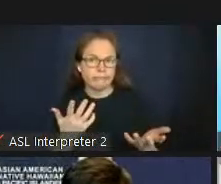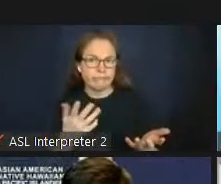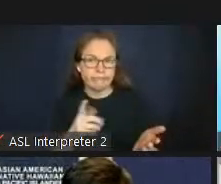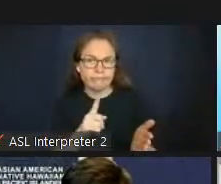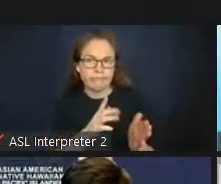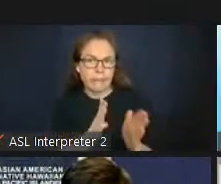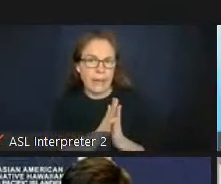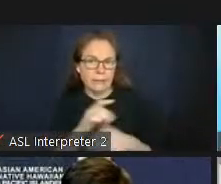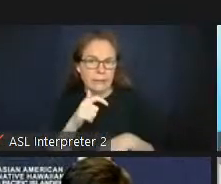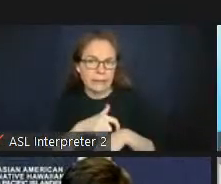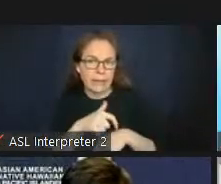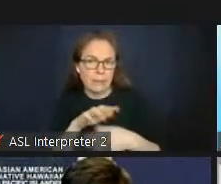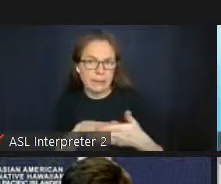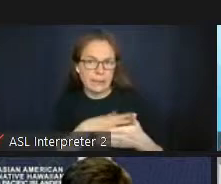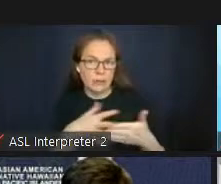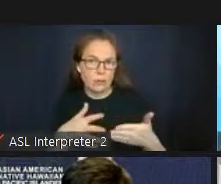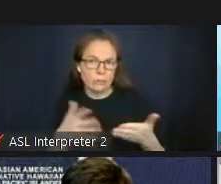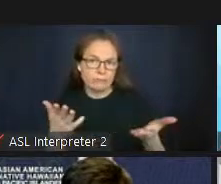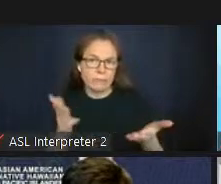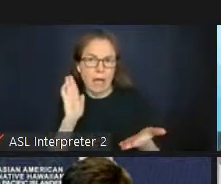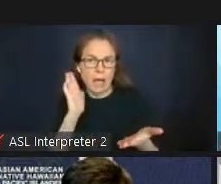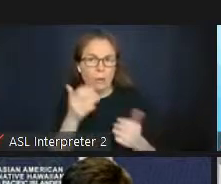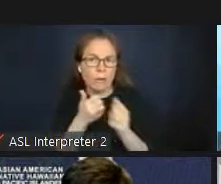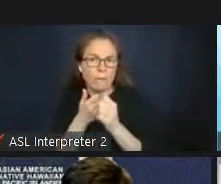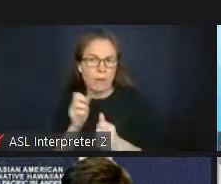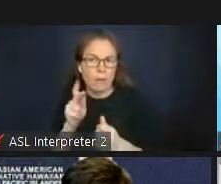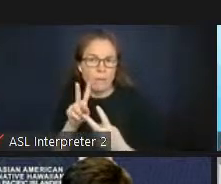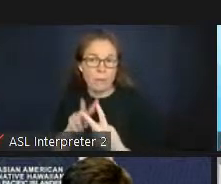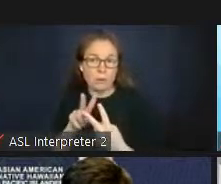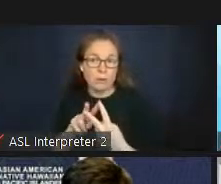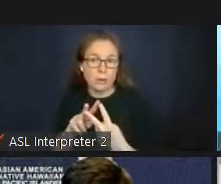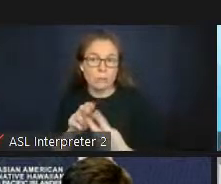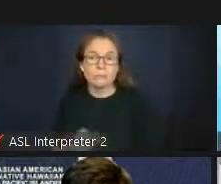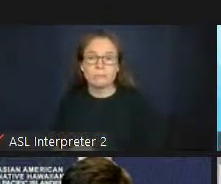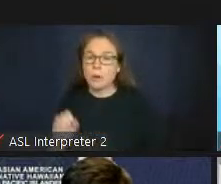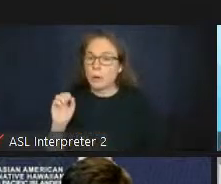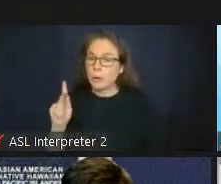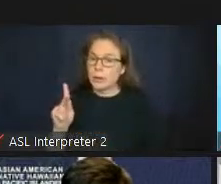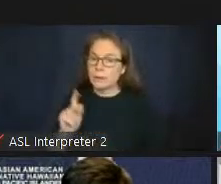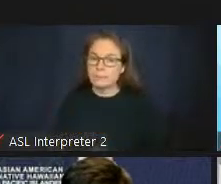well. So I'll follow up on both of those for you. Okay.